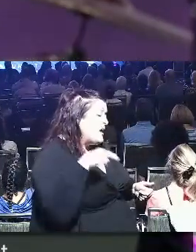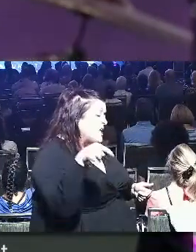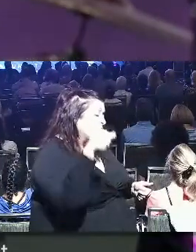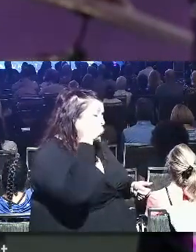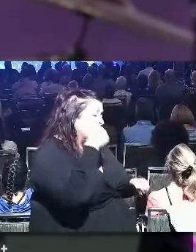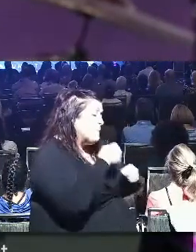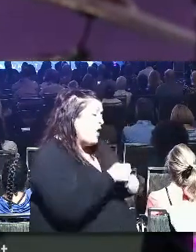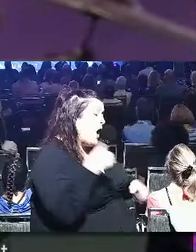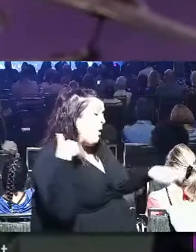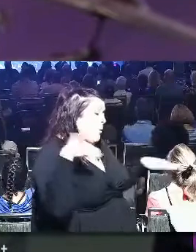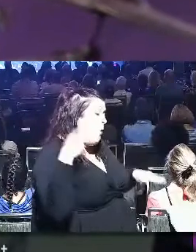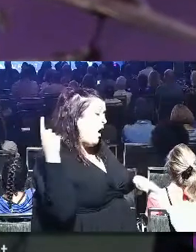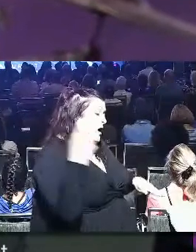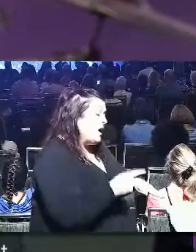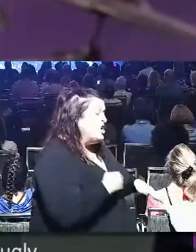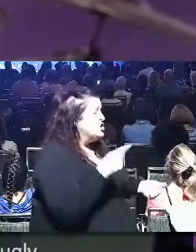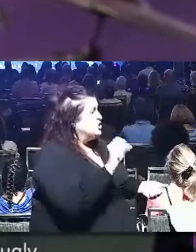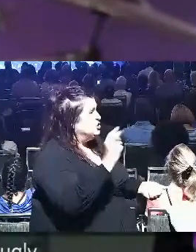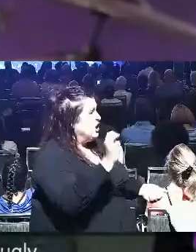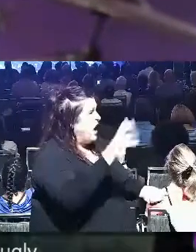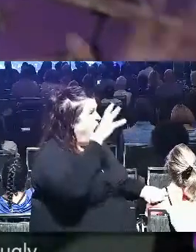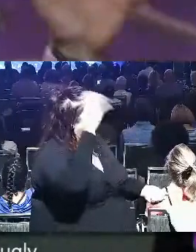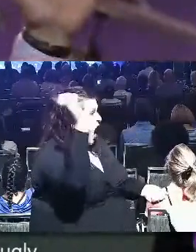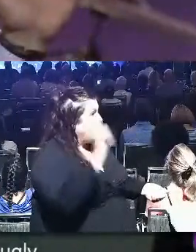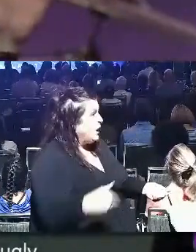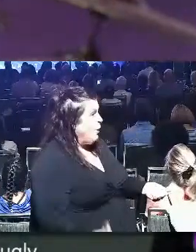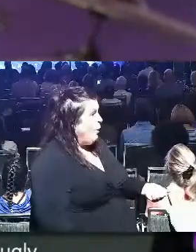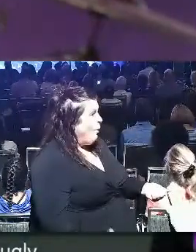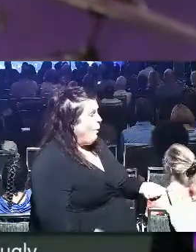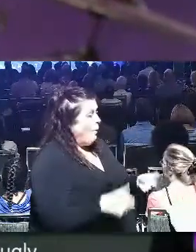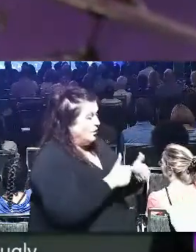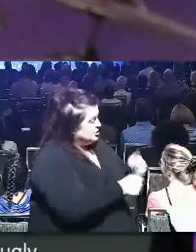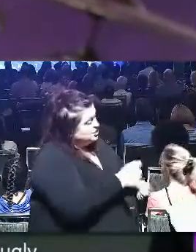ugly bride at this wedding. I'm at. Check me out, selfie. You know what I mean?